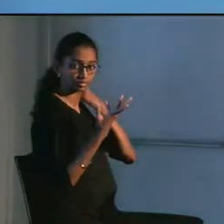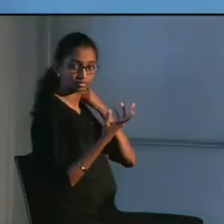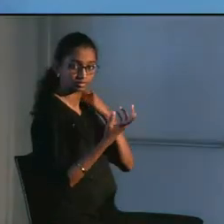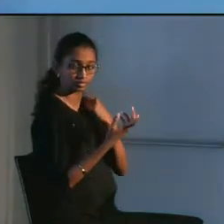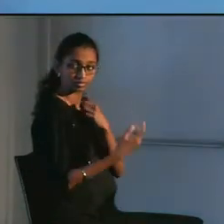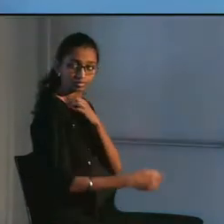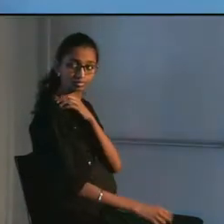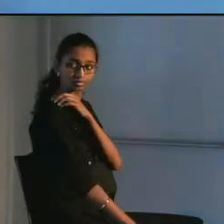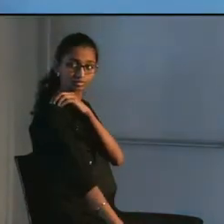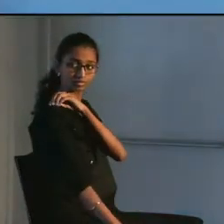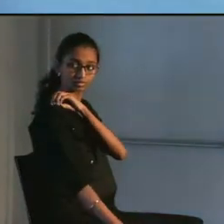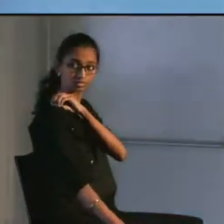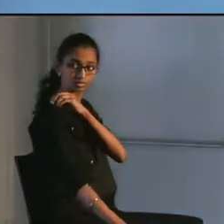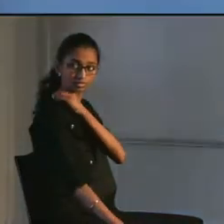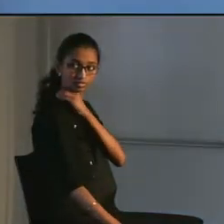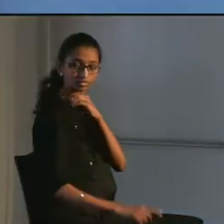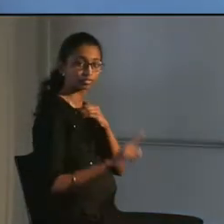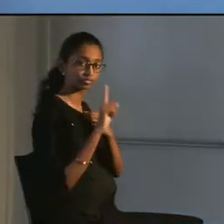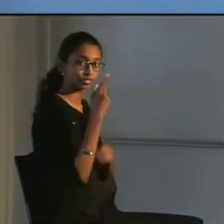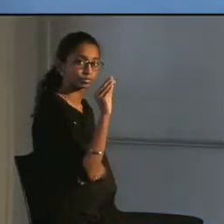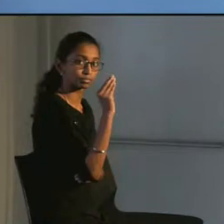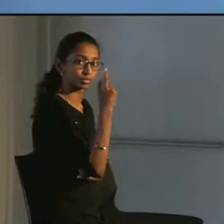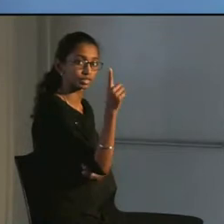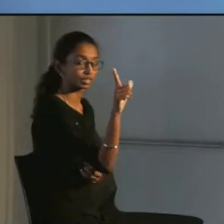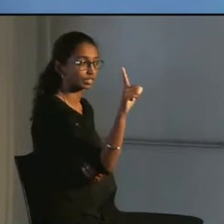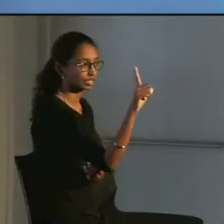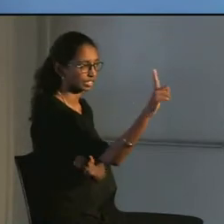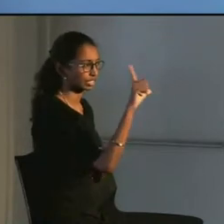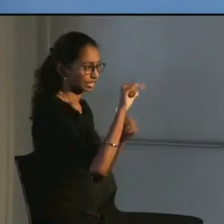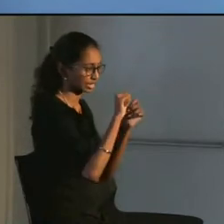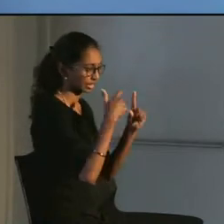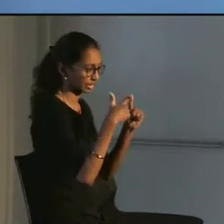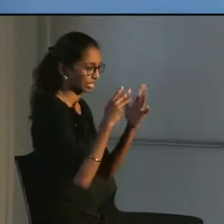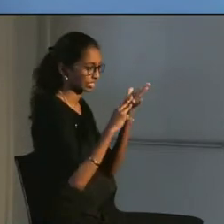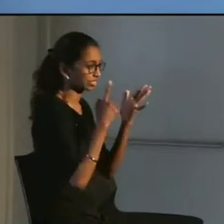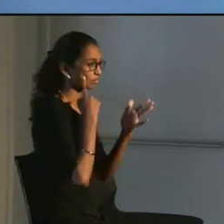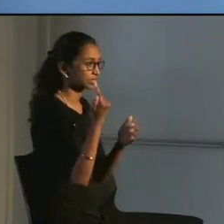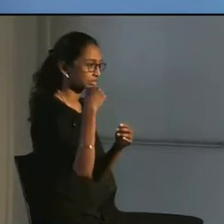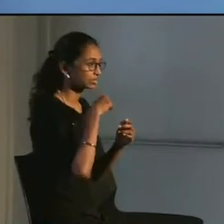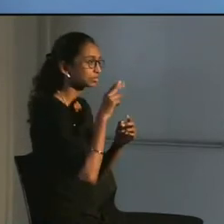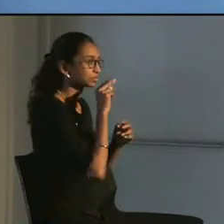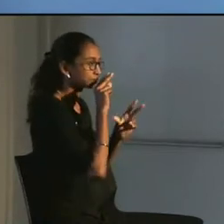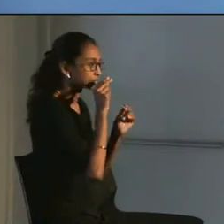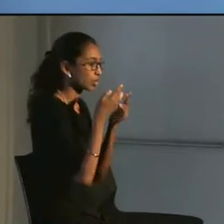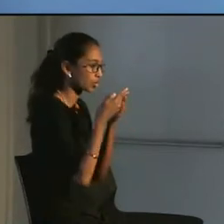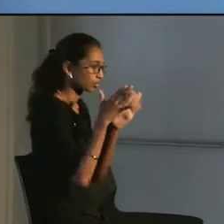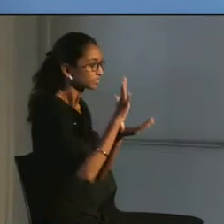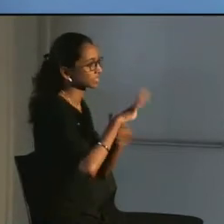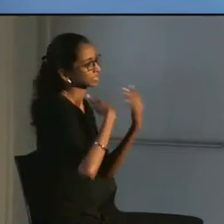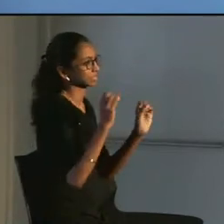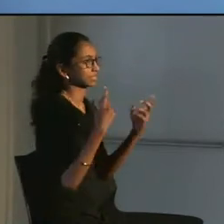Okay, sounds good. So we'll start with Lakshmi, who will give a couple of opening remarks. Lakshmi, over to you.